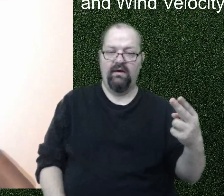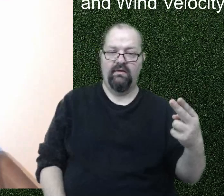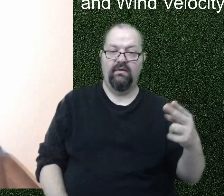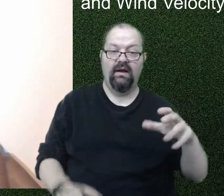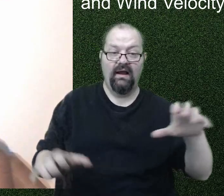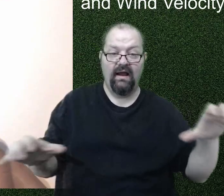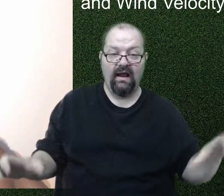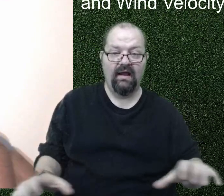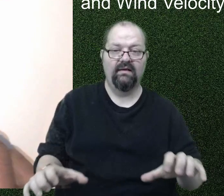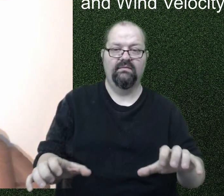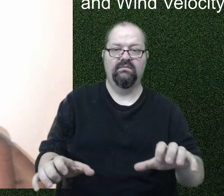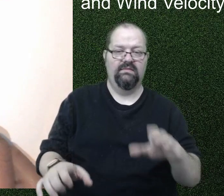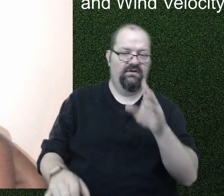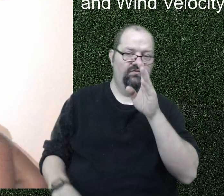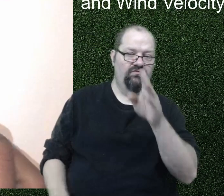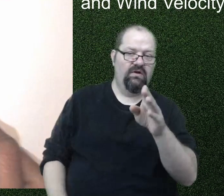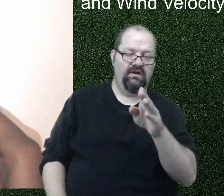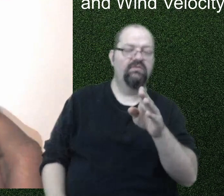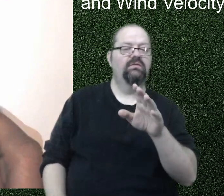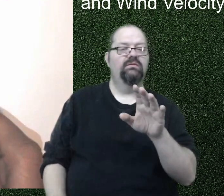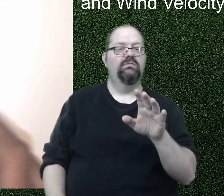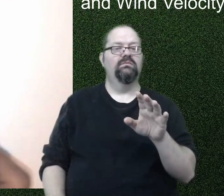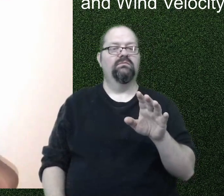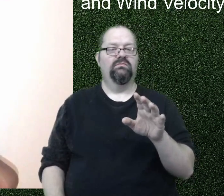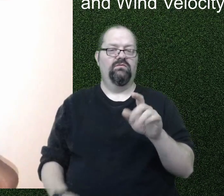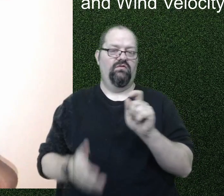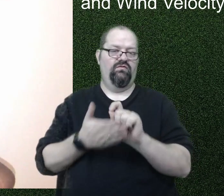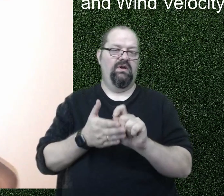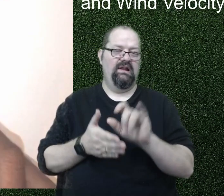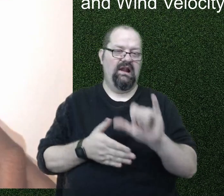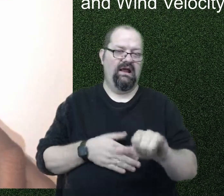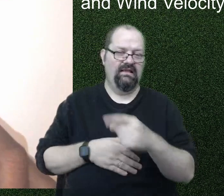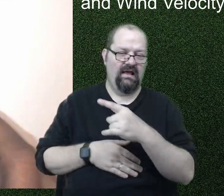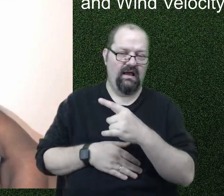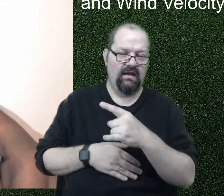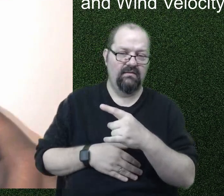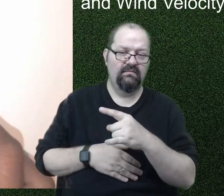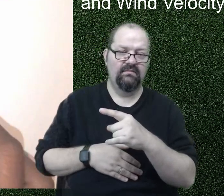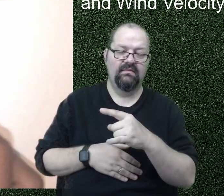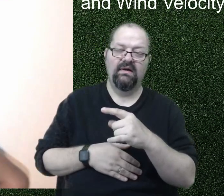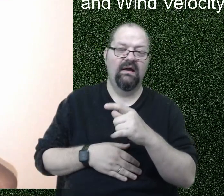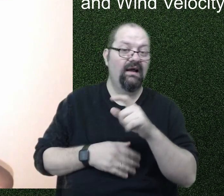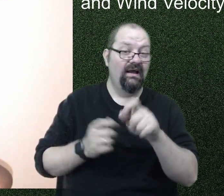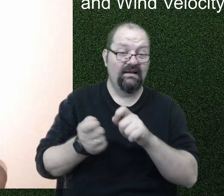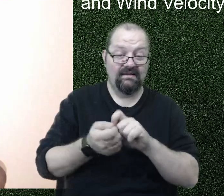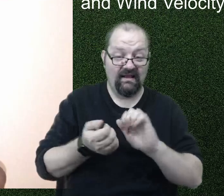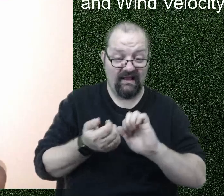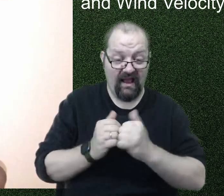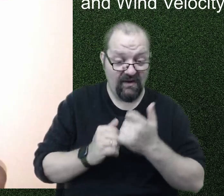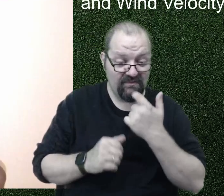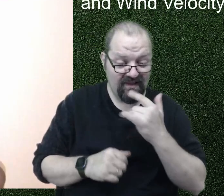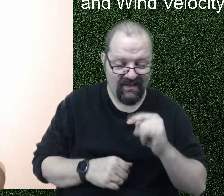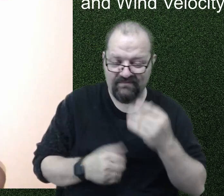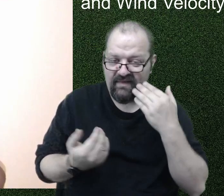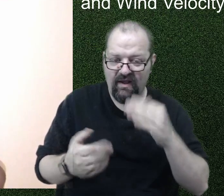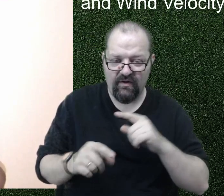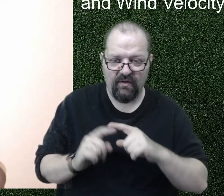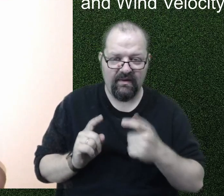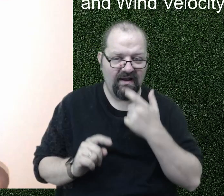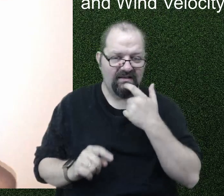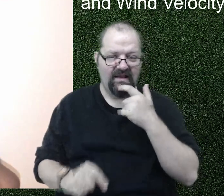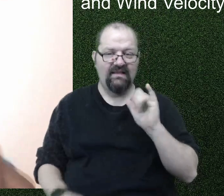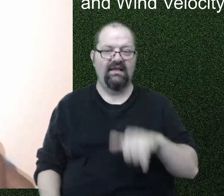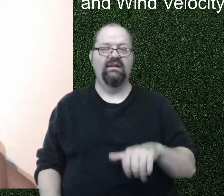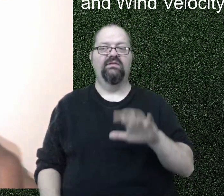in the direction written this way. And I'm not exactly sure how you normally say that, but I would say that that's